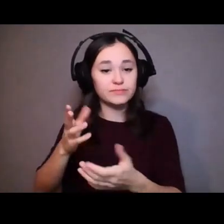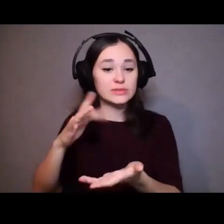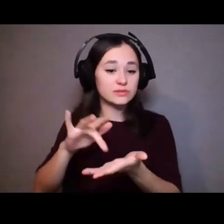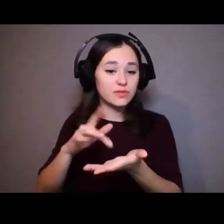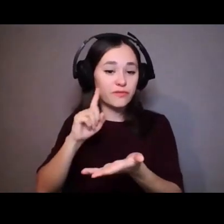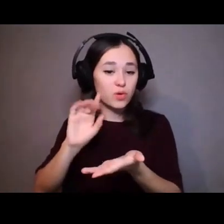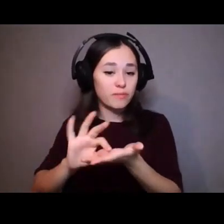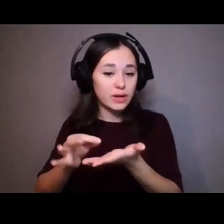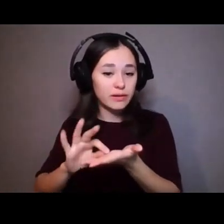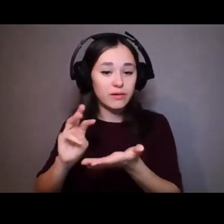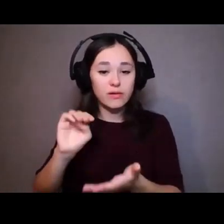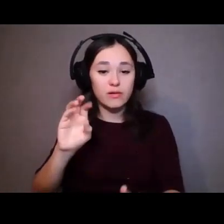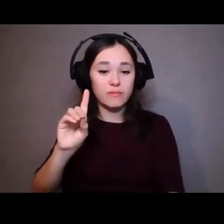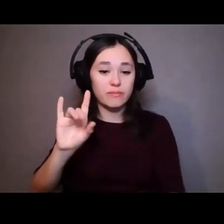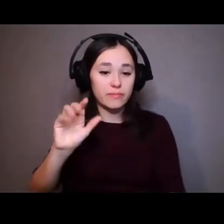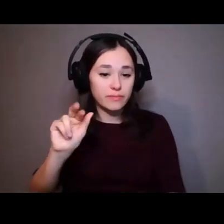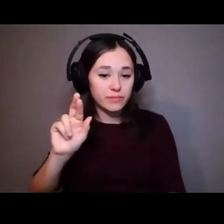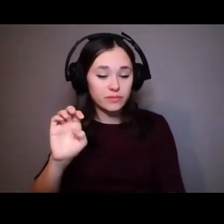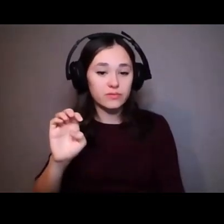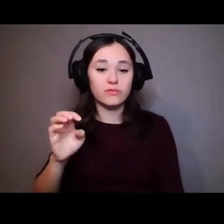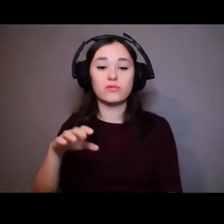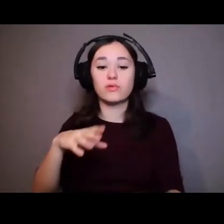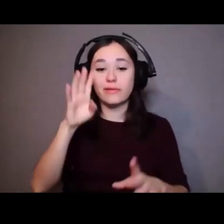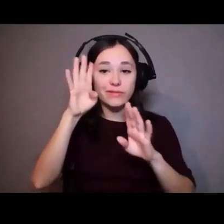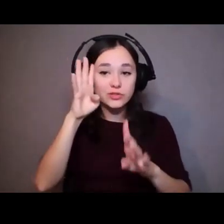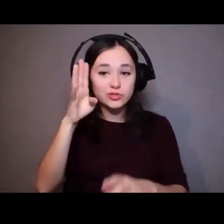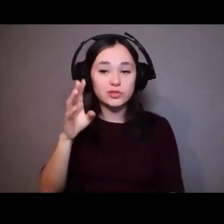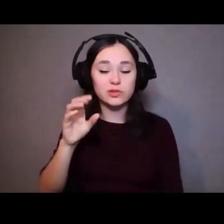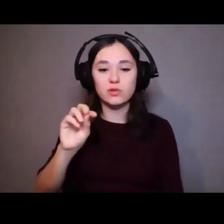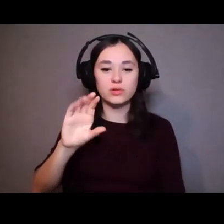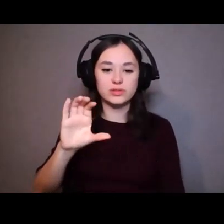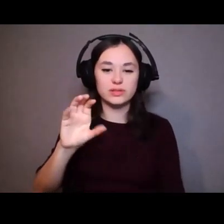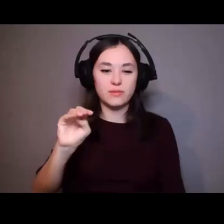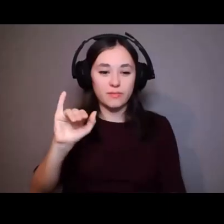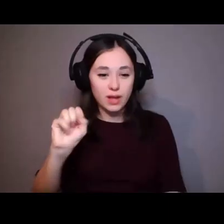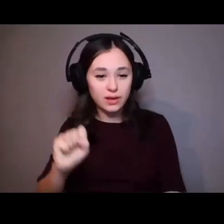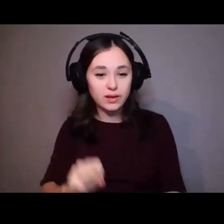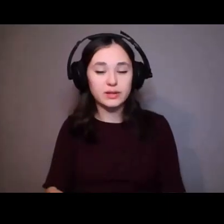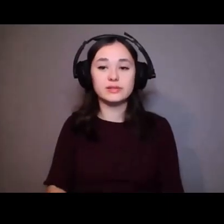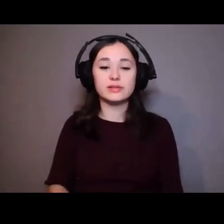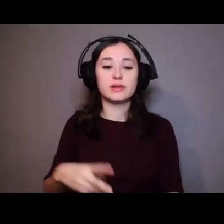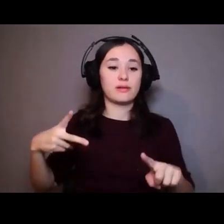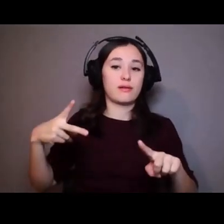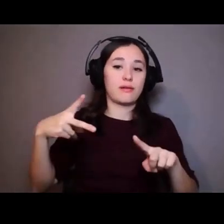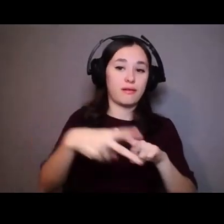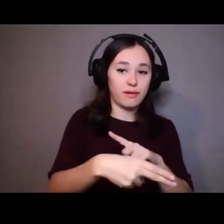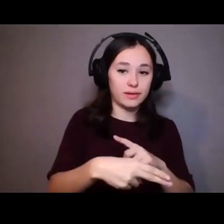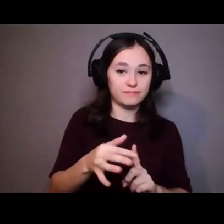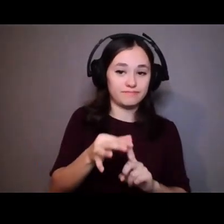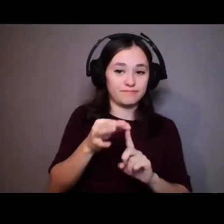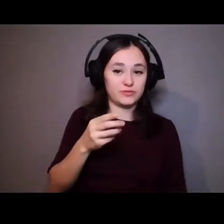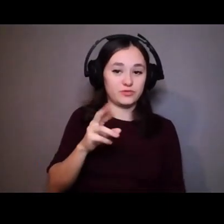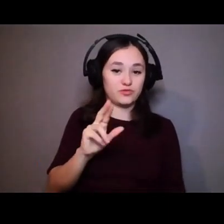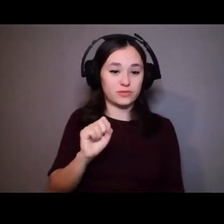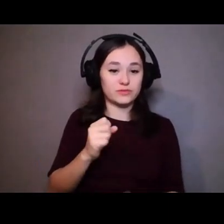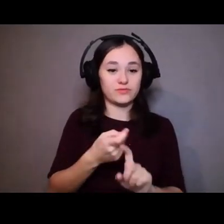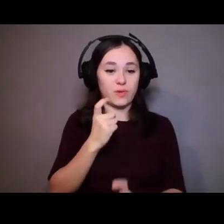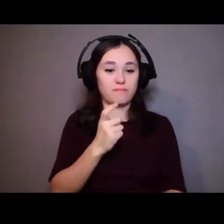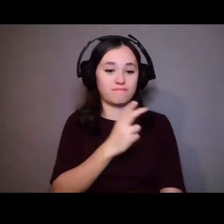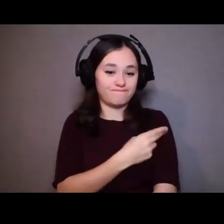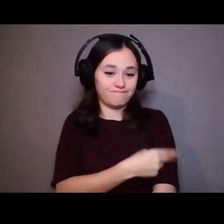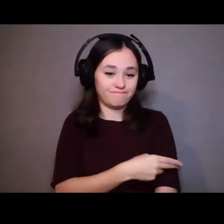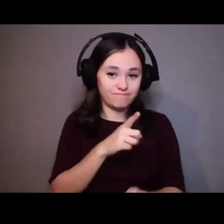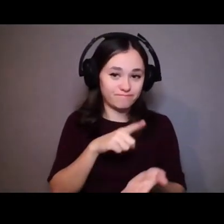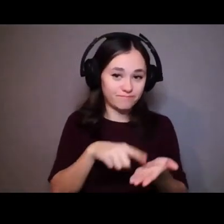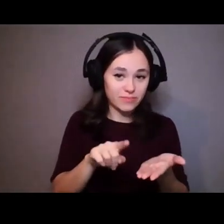gene therapy model, carving drugs out of outpatient hospital payment bundles, collaborating with Colorado's Prescription